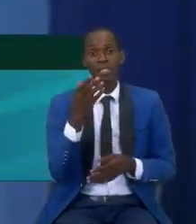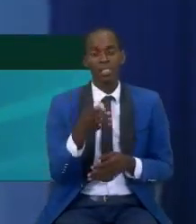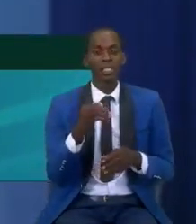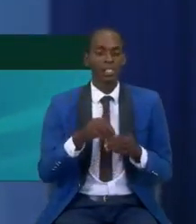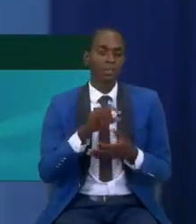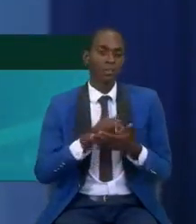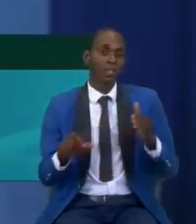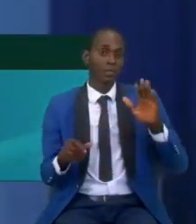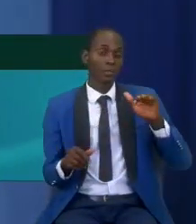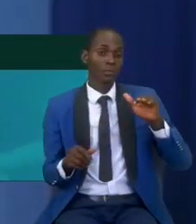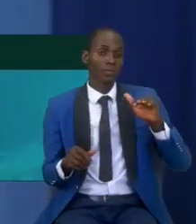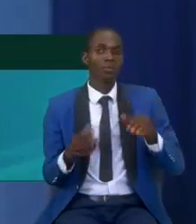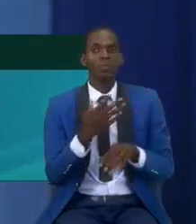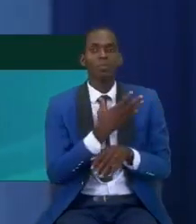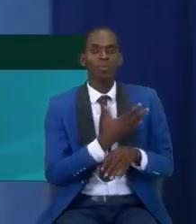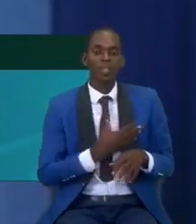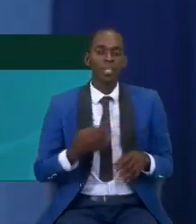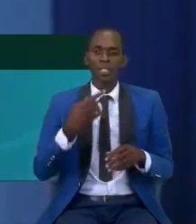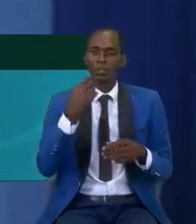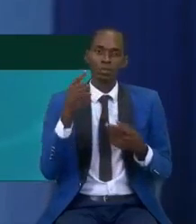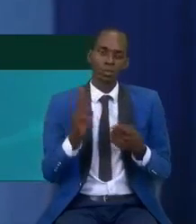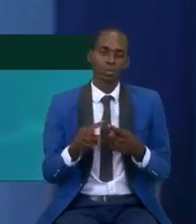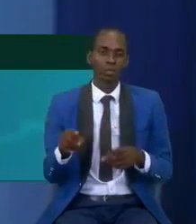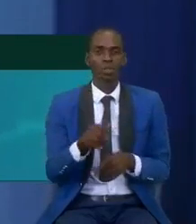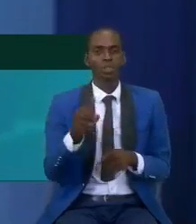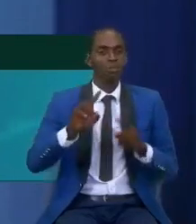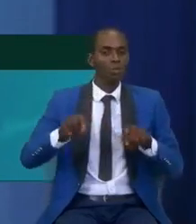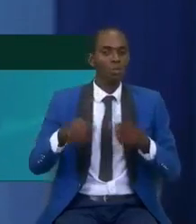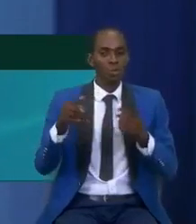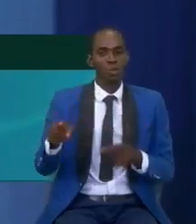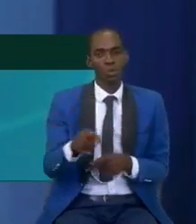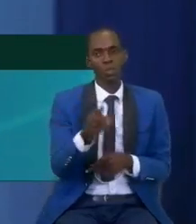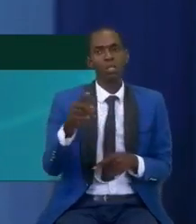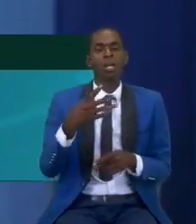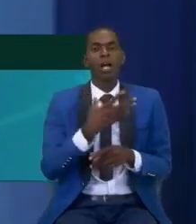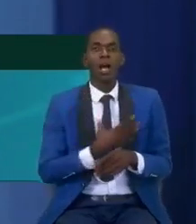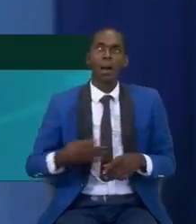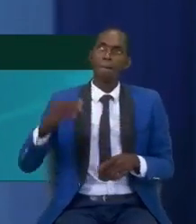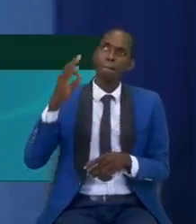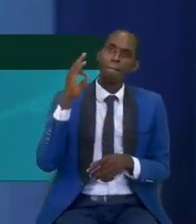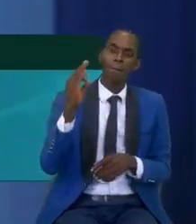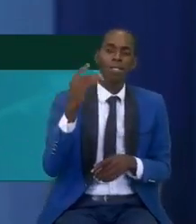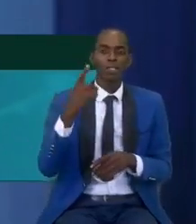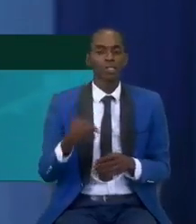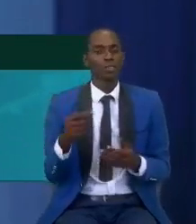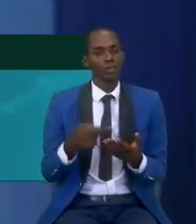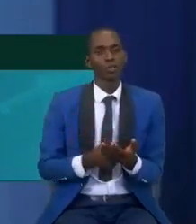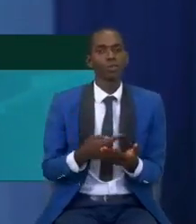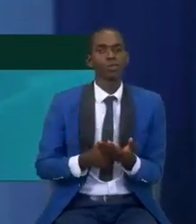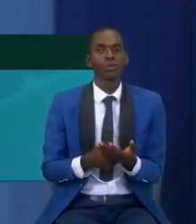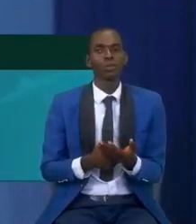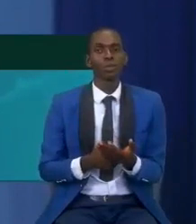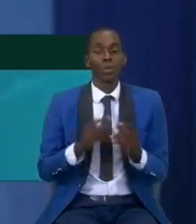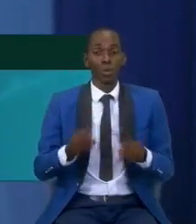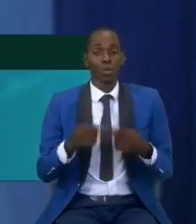ye and preach the gospel. Go ye into all the world and preach